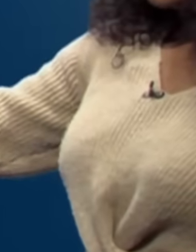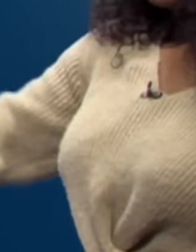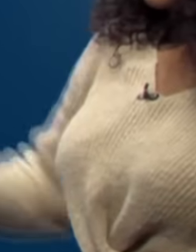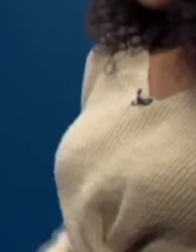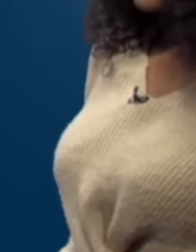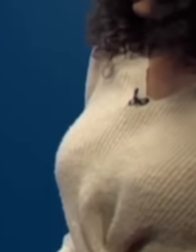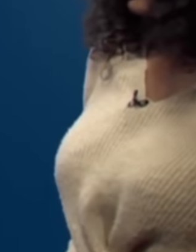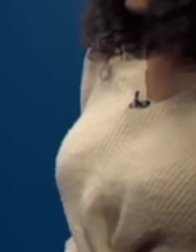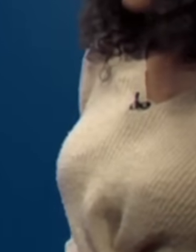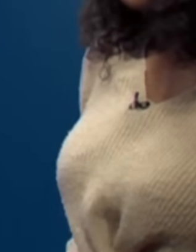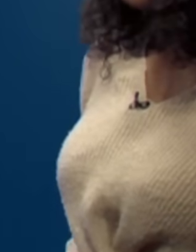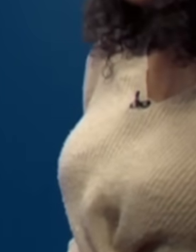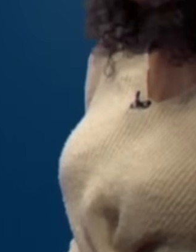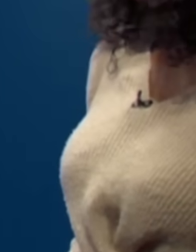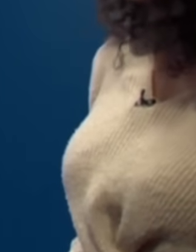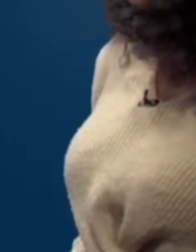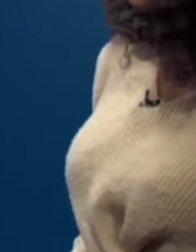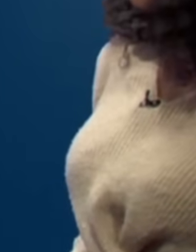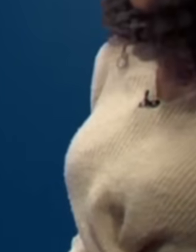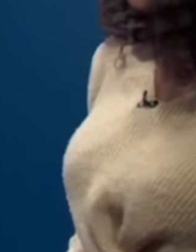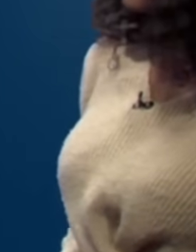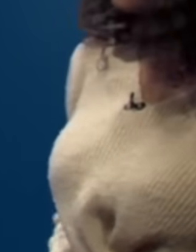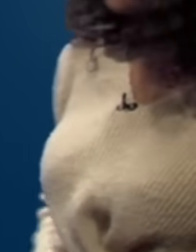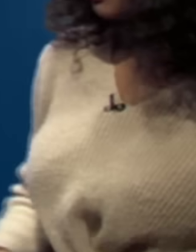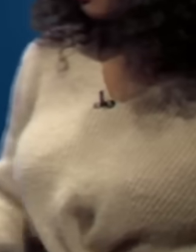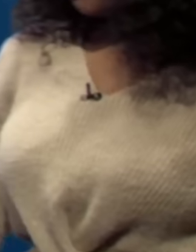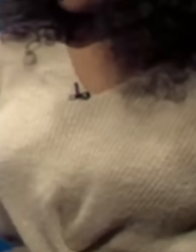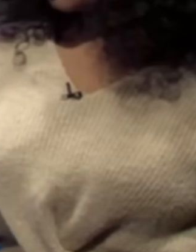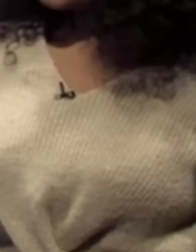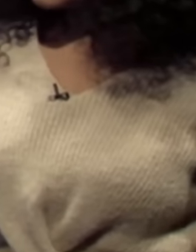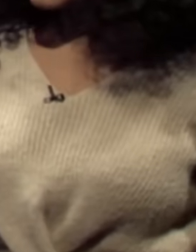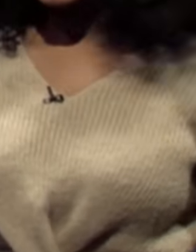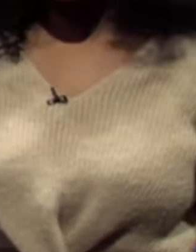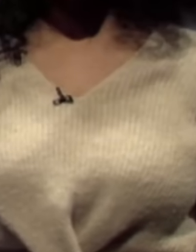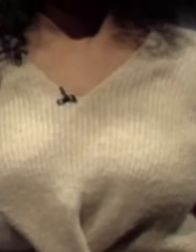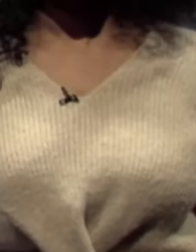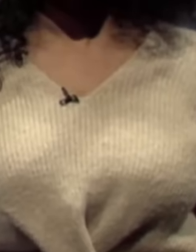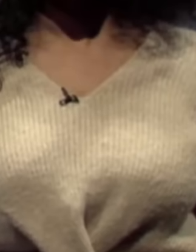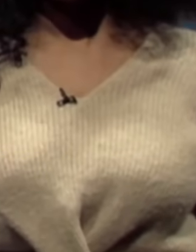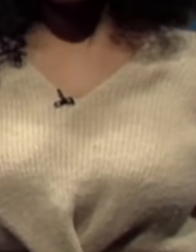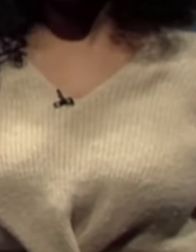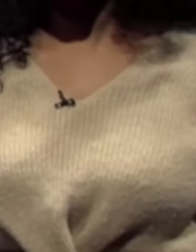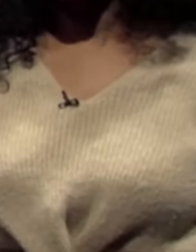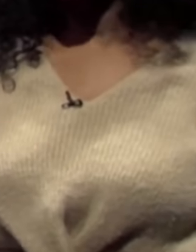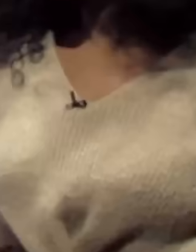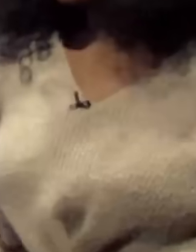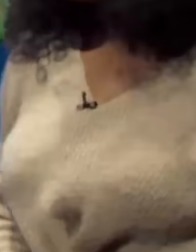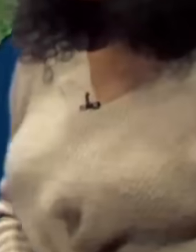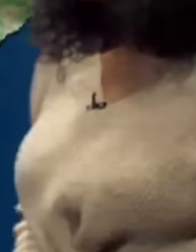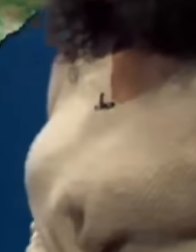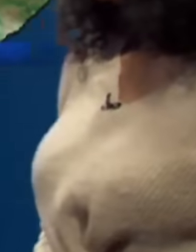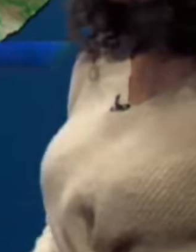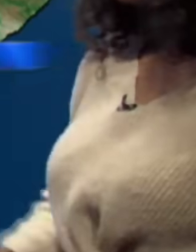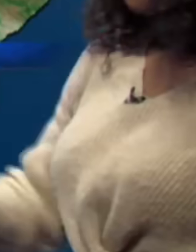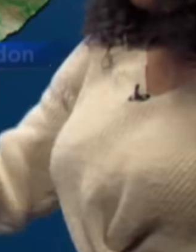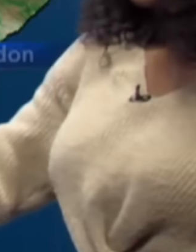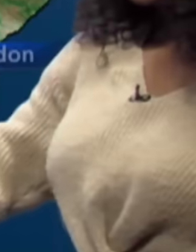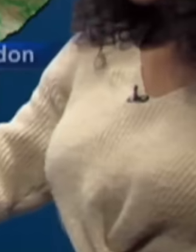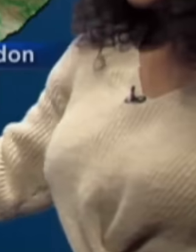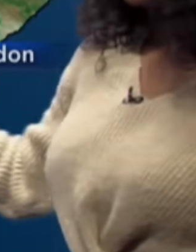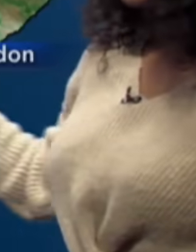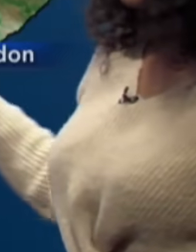lebelela Pietermaritzburg ka digata di le 12 go ya go di le 27. Port Shepstone ka digata di le 17 go ya go di le 23.